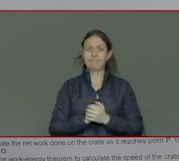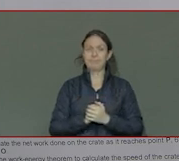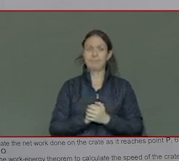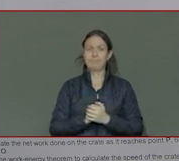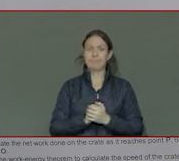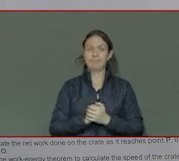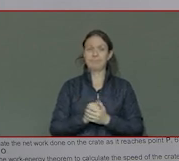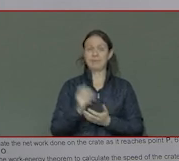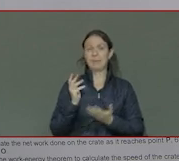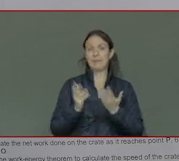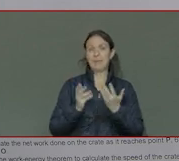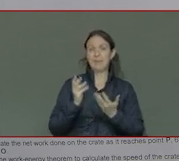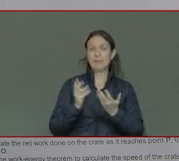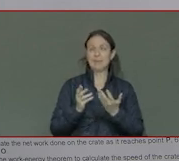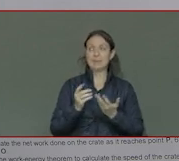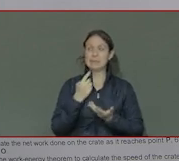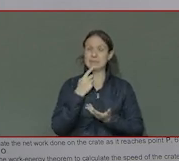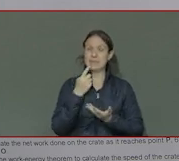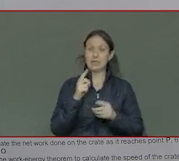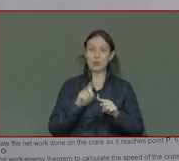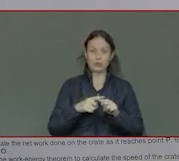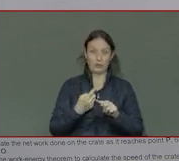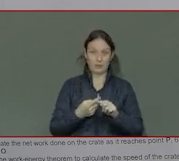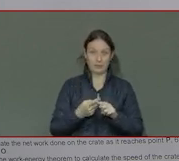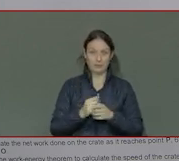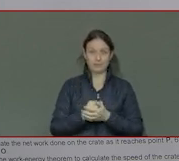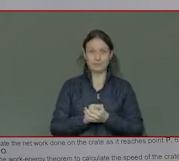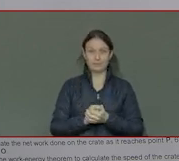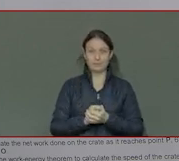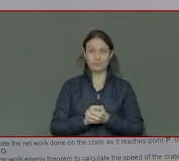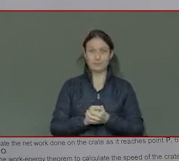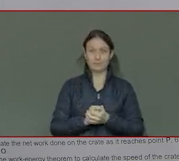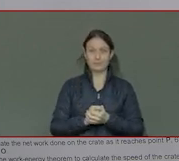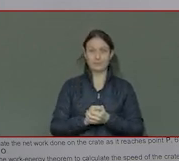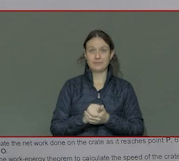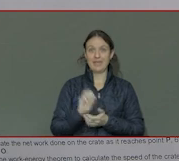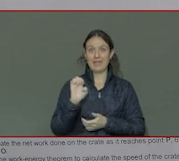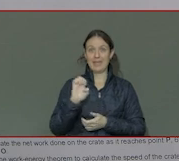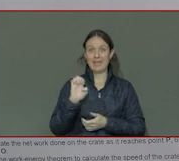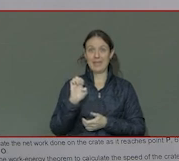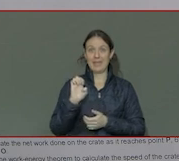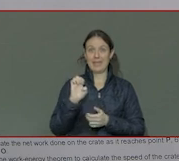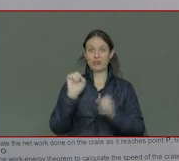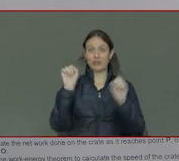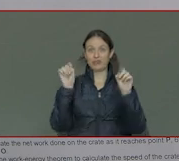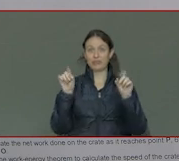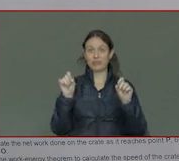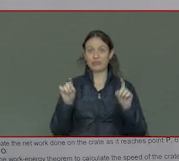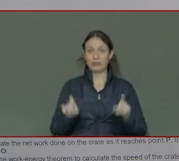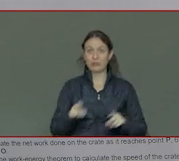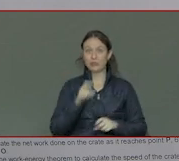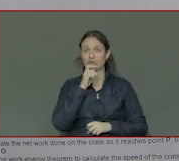if they tell you only energy principles,